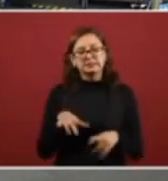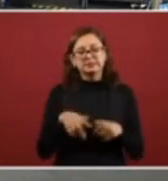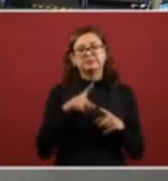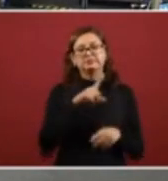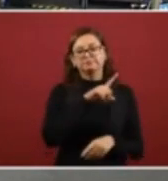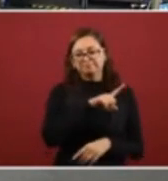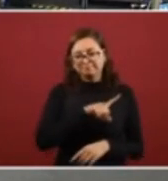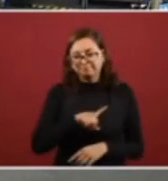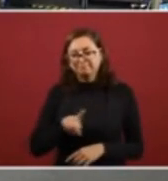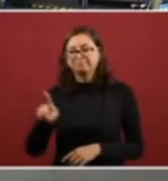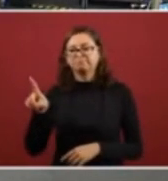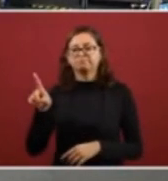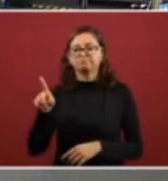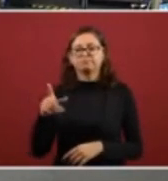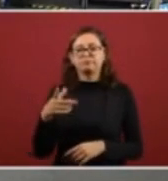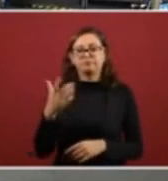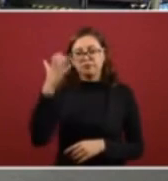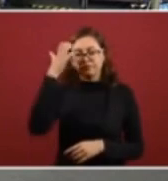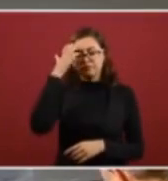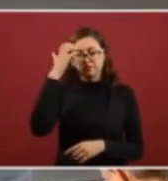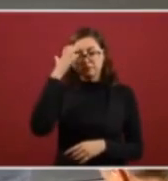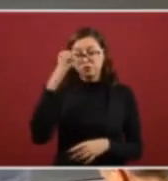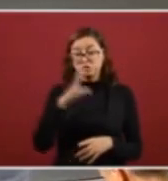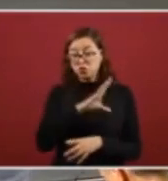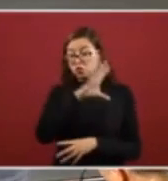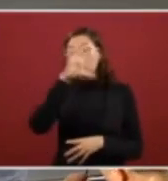And you can see,